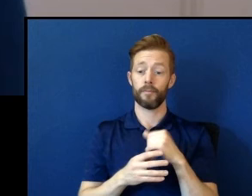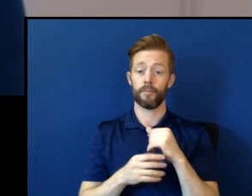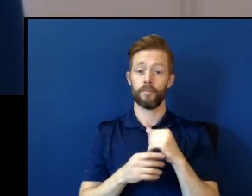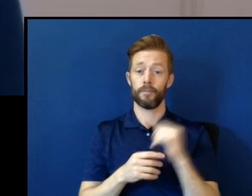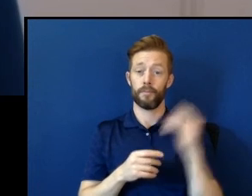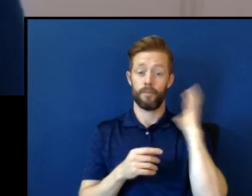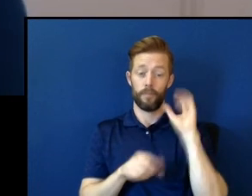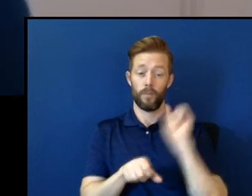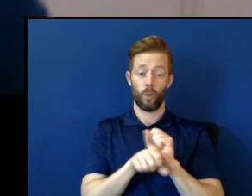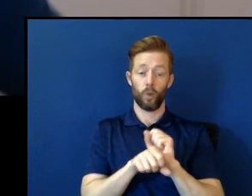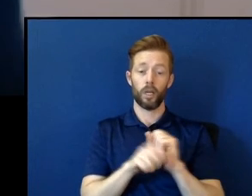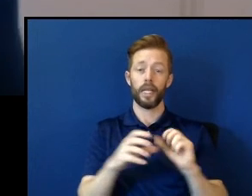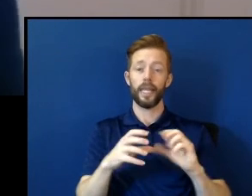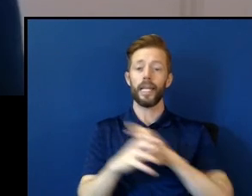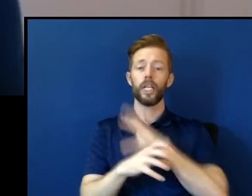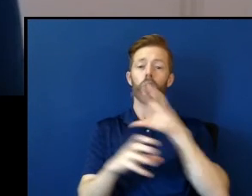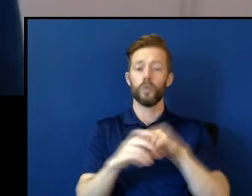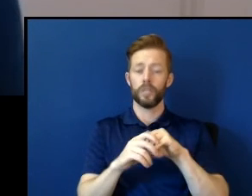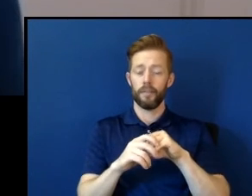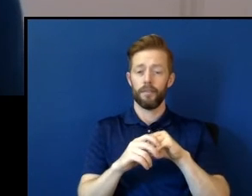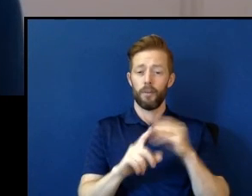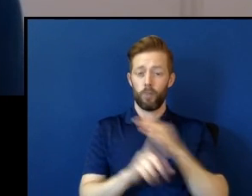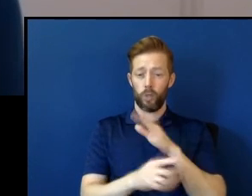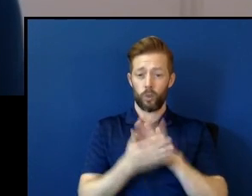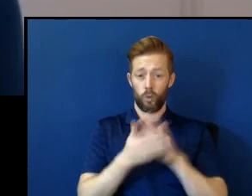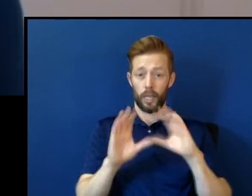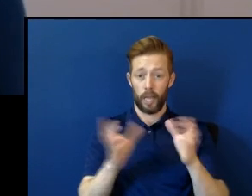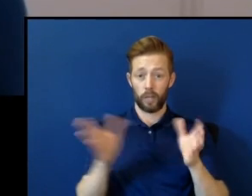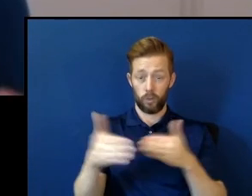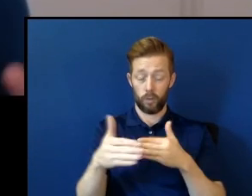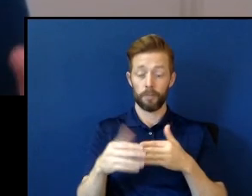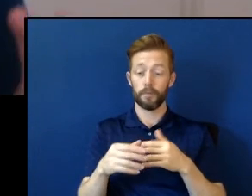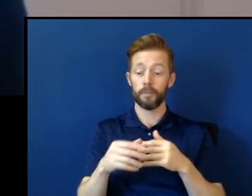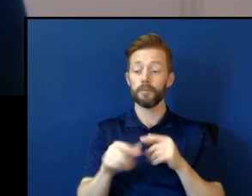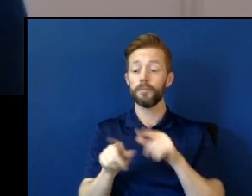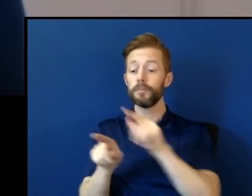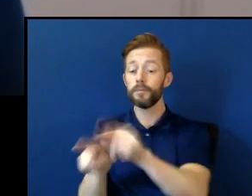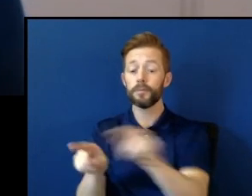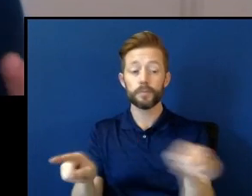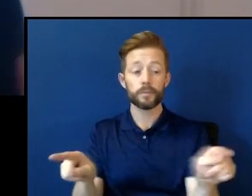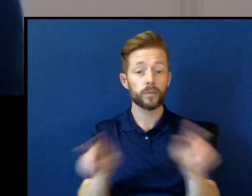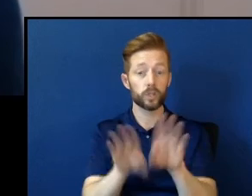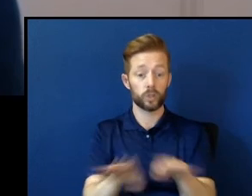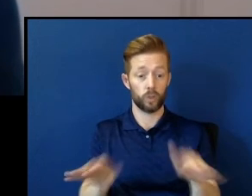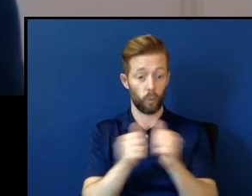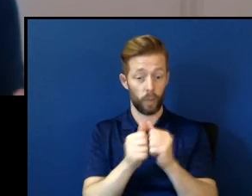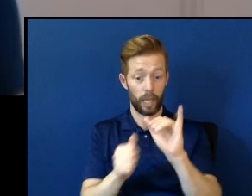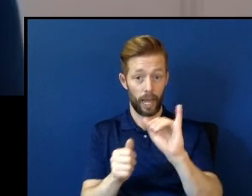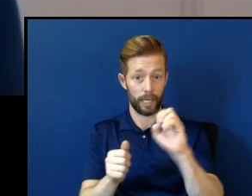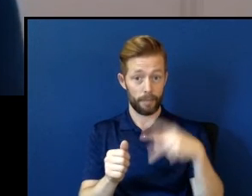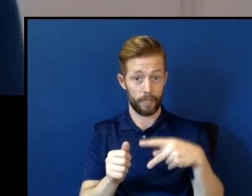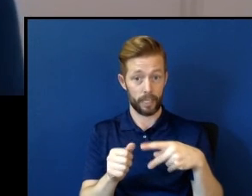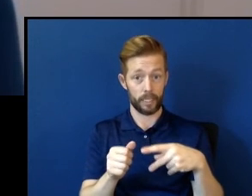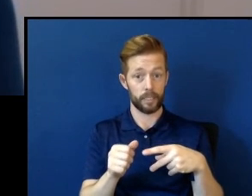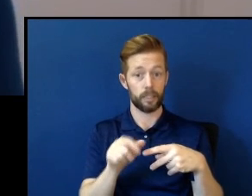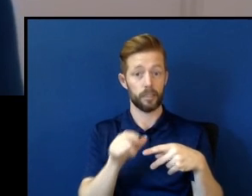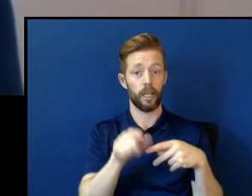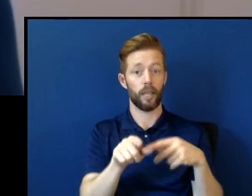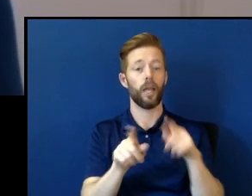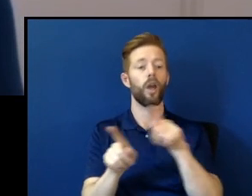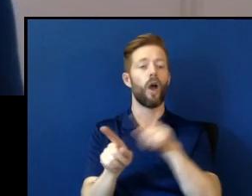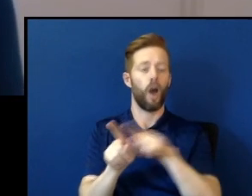in the inclusive preschool classroom, all of our children who had IEPs